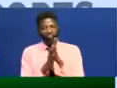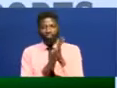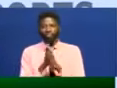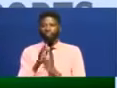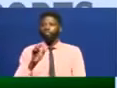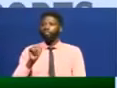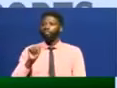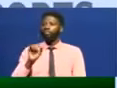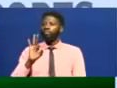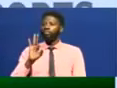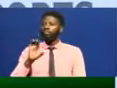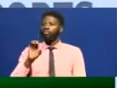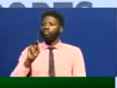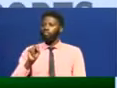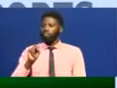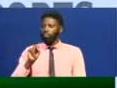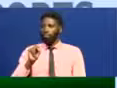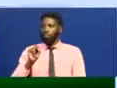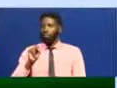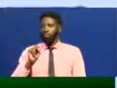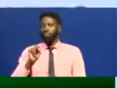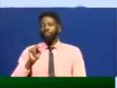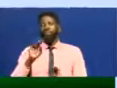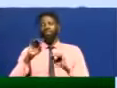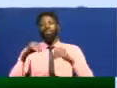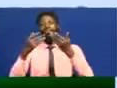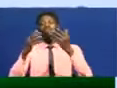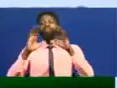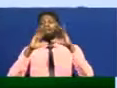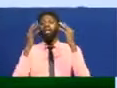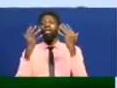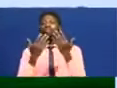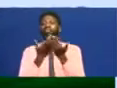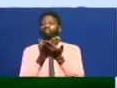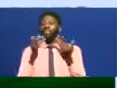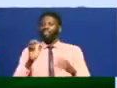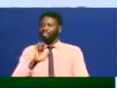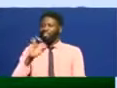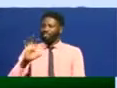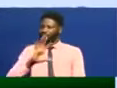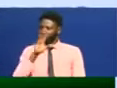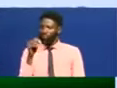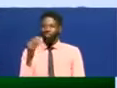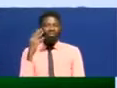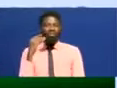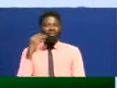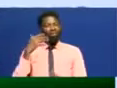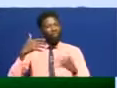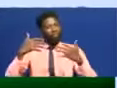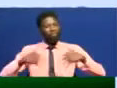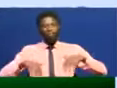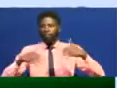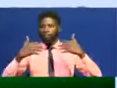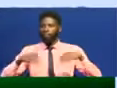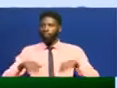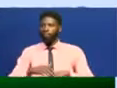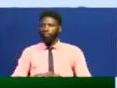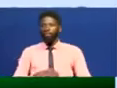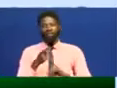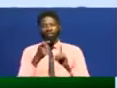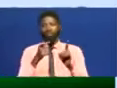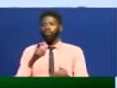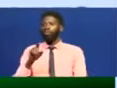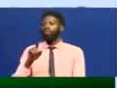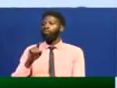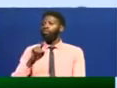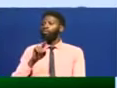AFCON giving the world an incredible East African experience. From the Ruwenzori